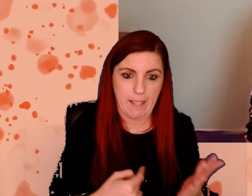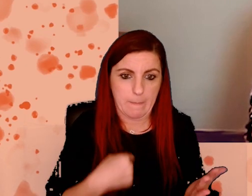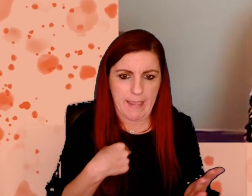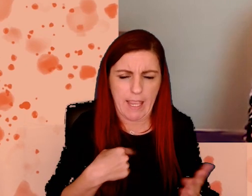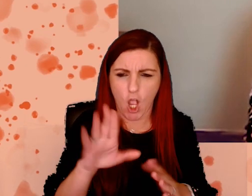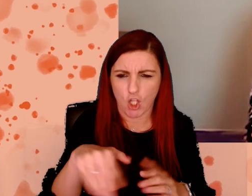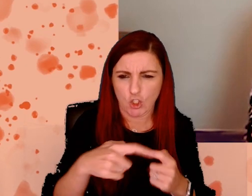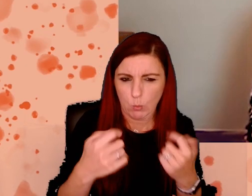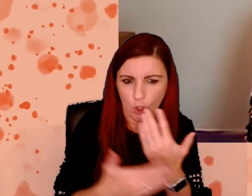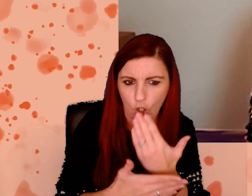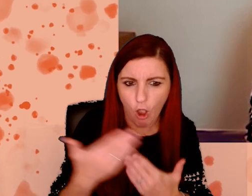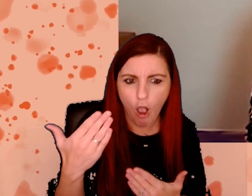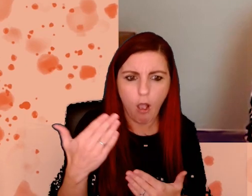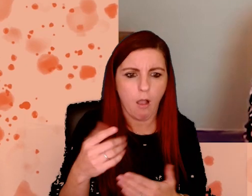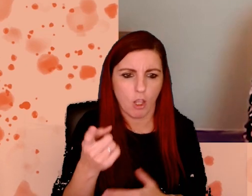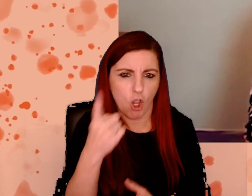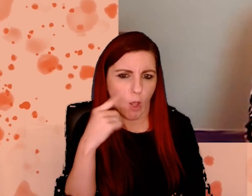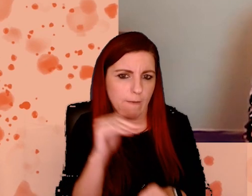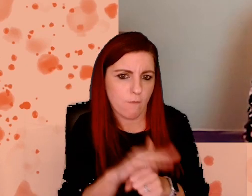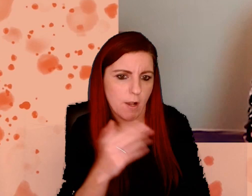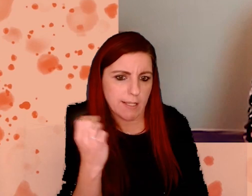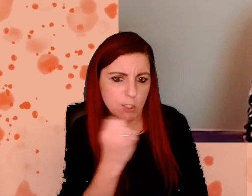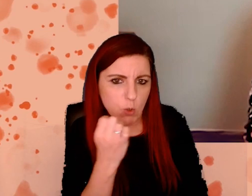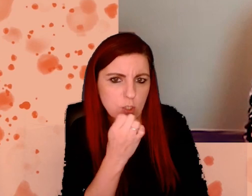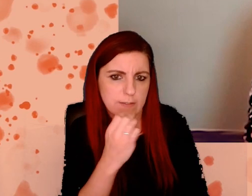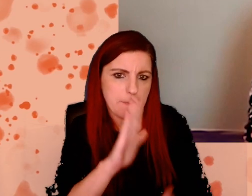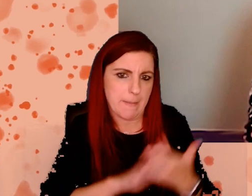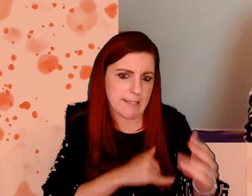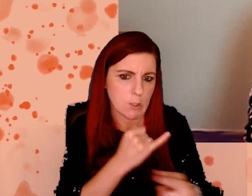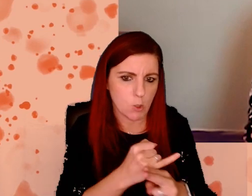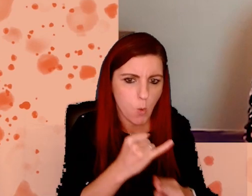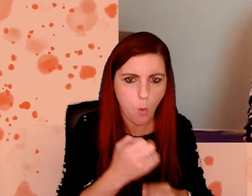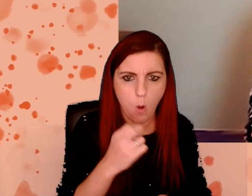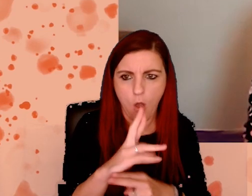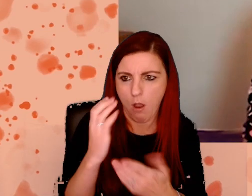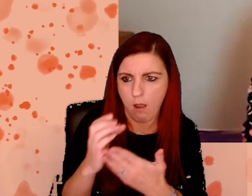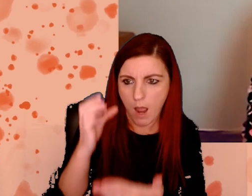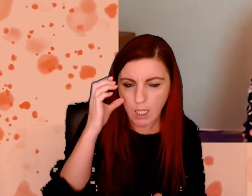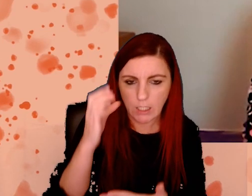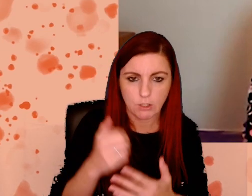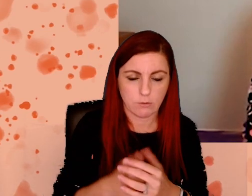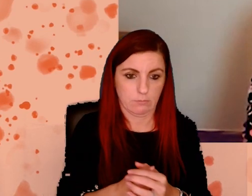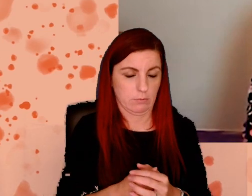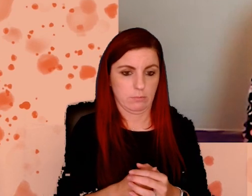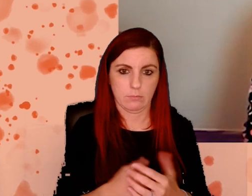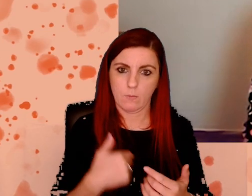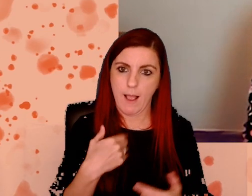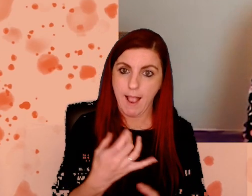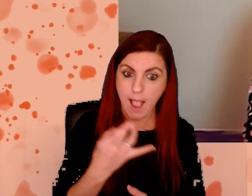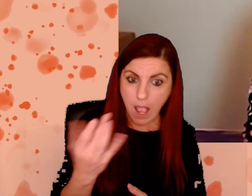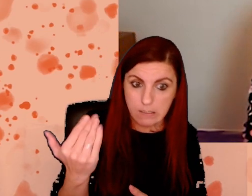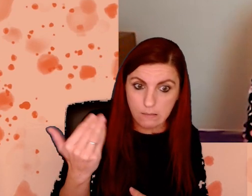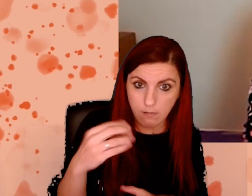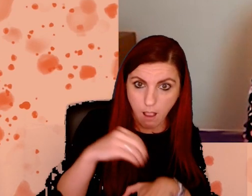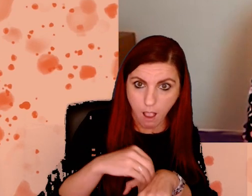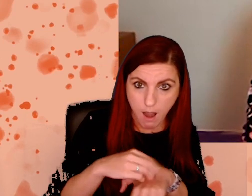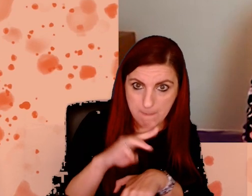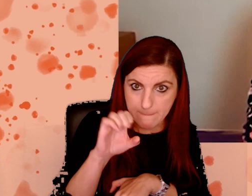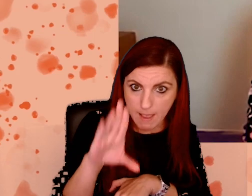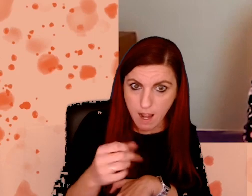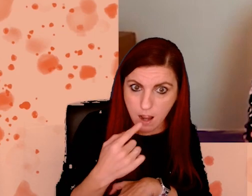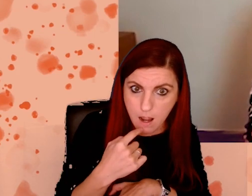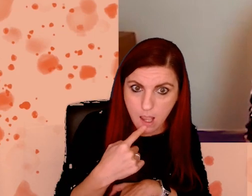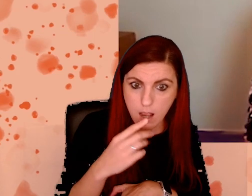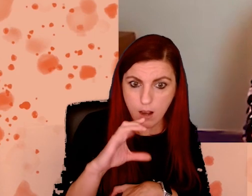too young. I was looking for excuses to get out of school or college. When I asked to be put on the contraceptive